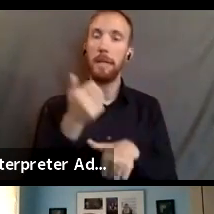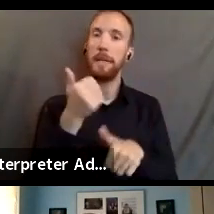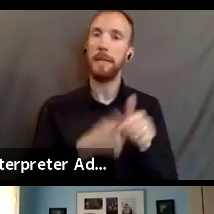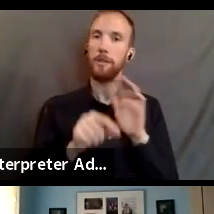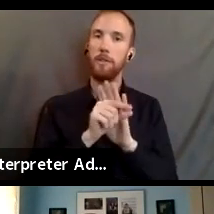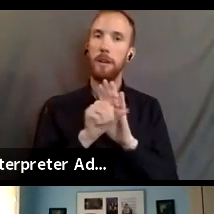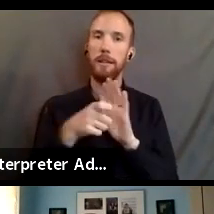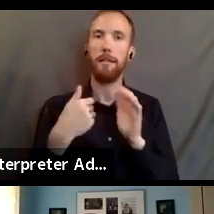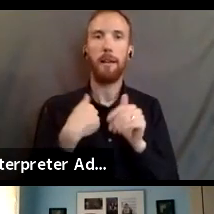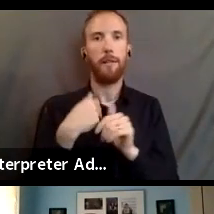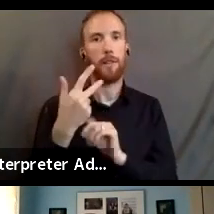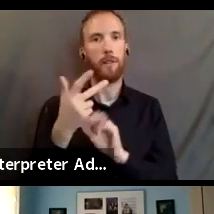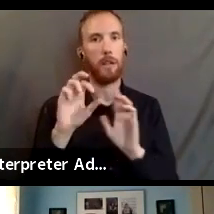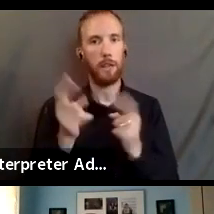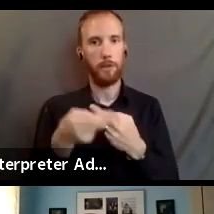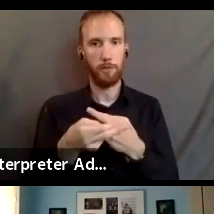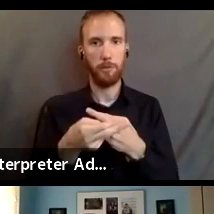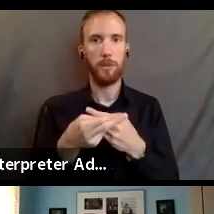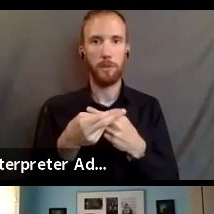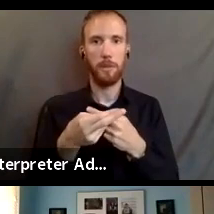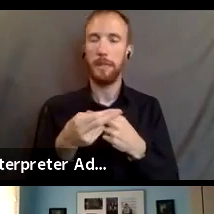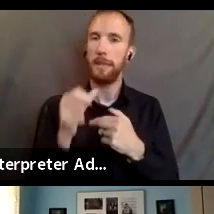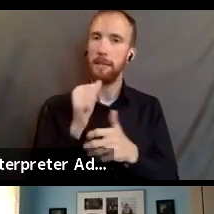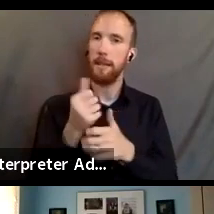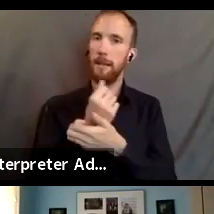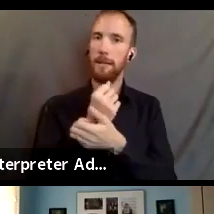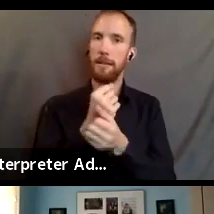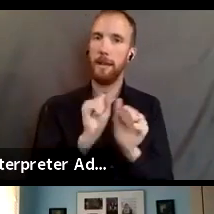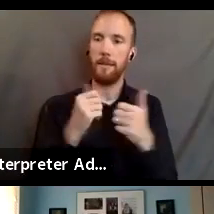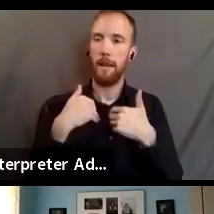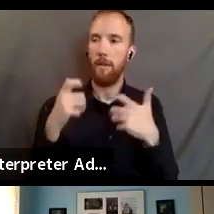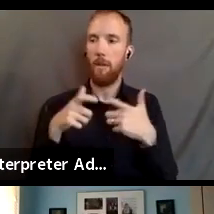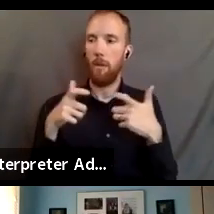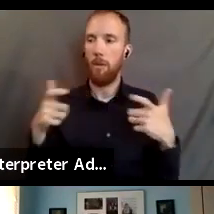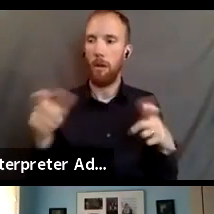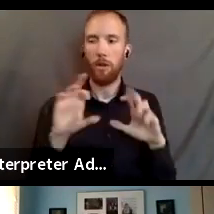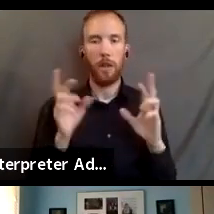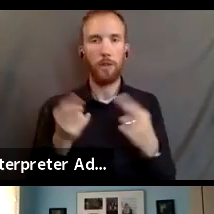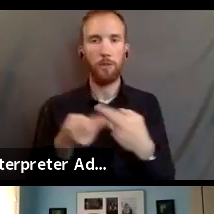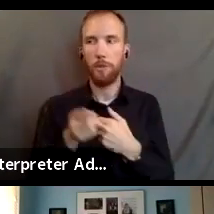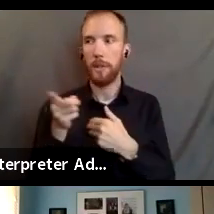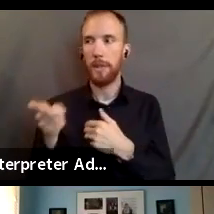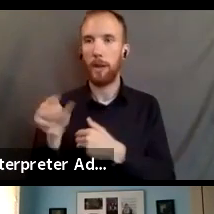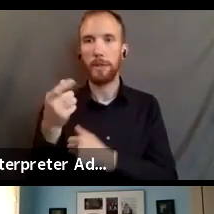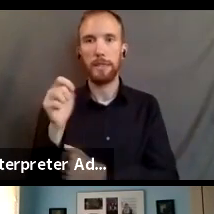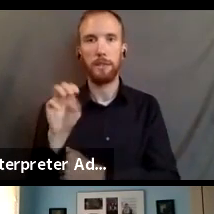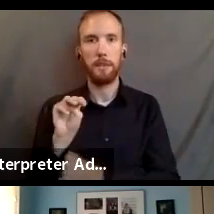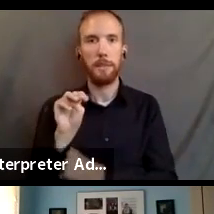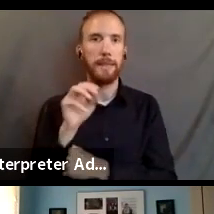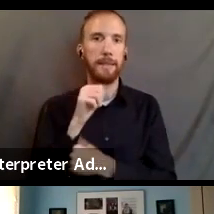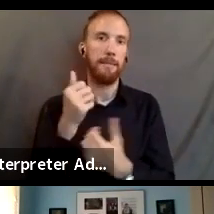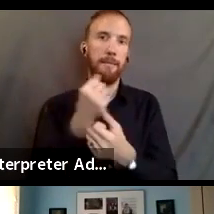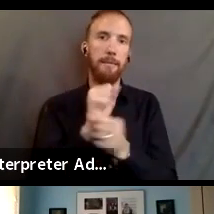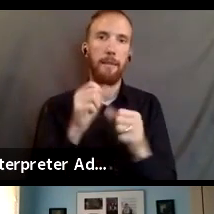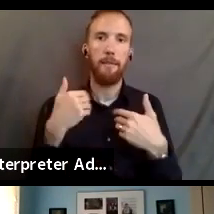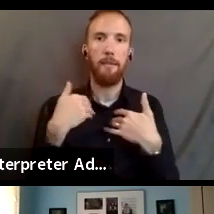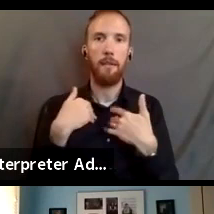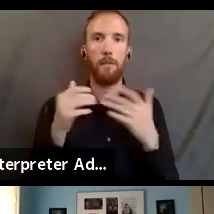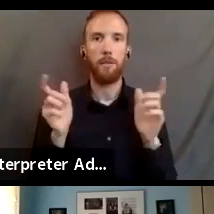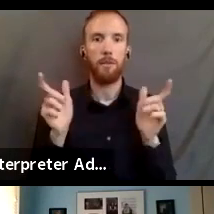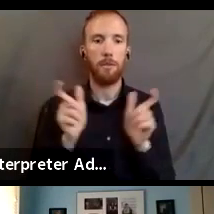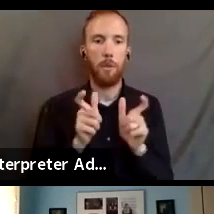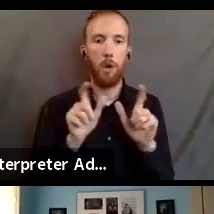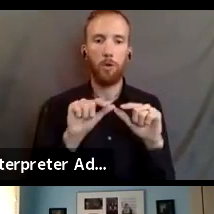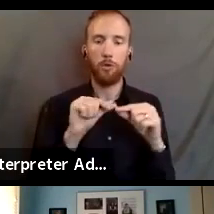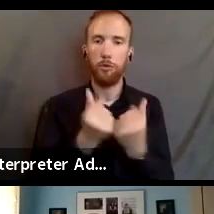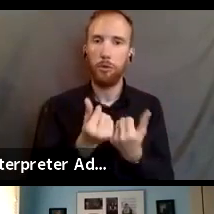we need this it is unsafe to congregate large classes in the gym it is unsafe to hold small groups at landings at the staircase